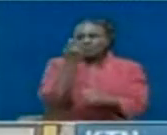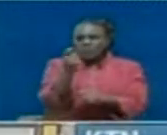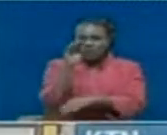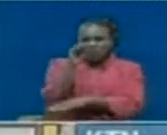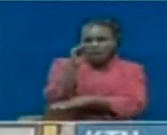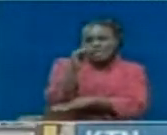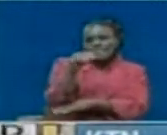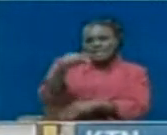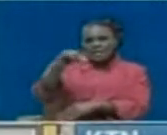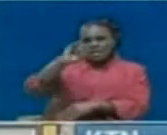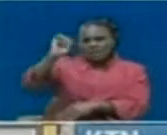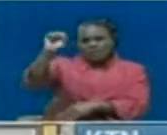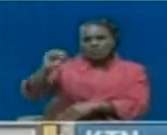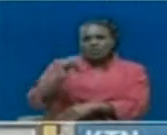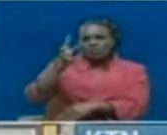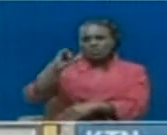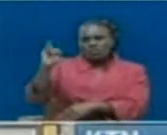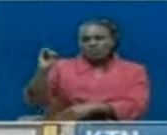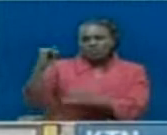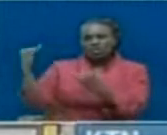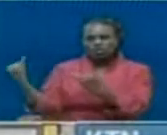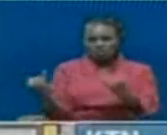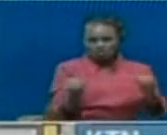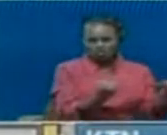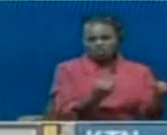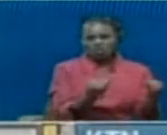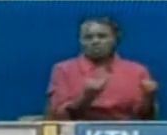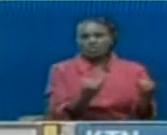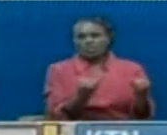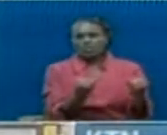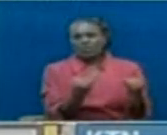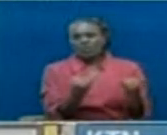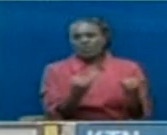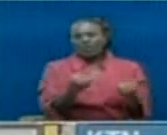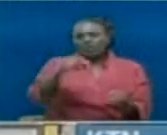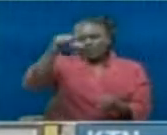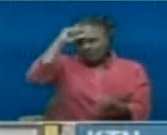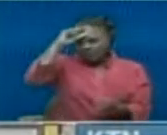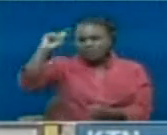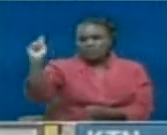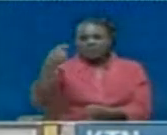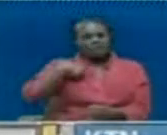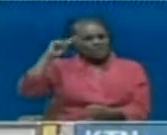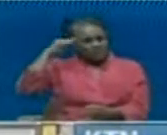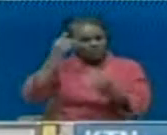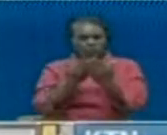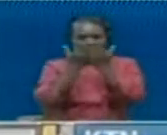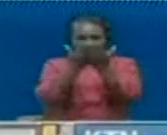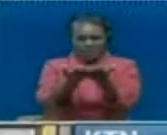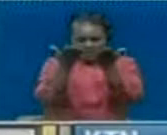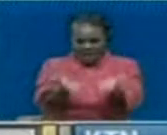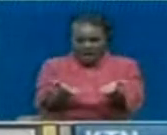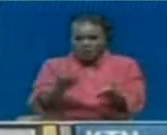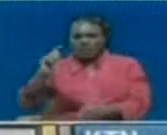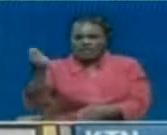assistance was introduced to Switzerland by the Republic of Kenya. I think we delivered. Now it's Kenya's